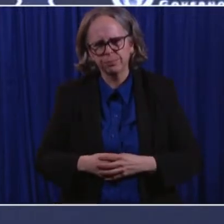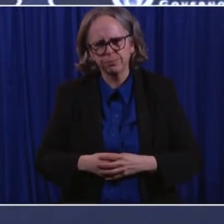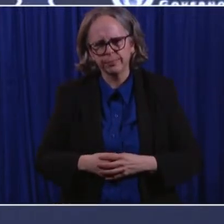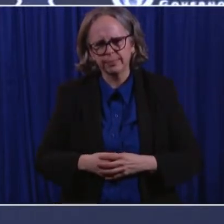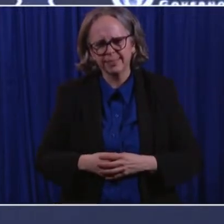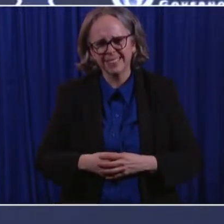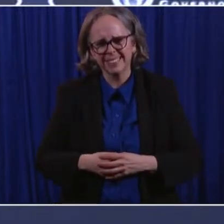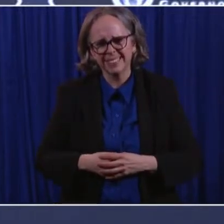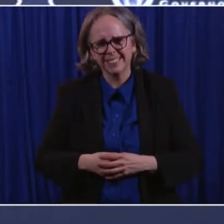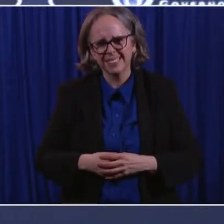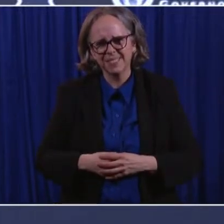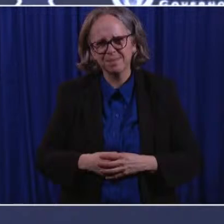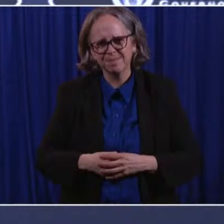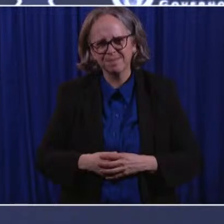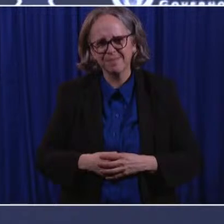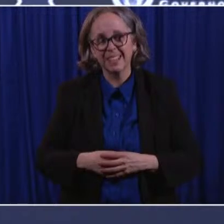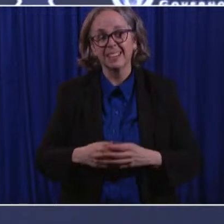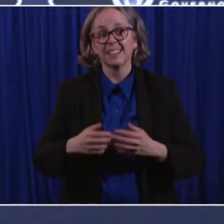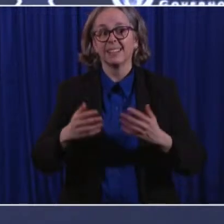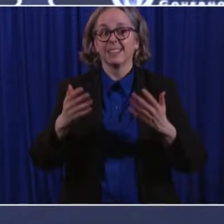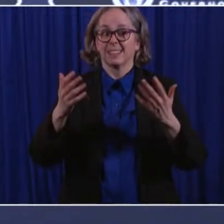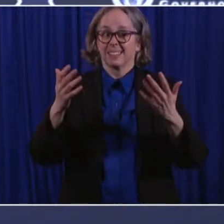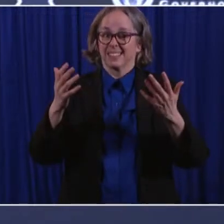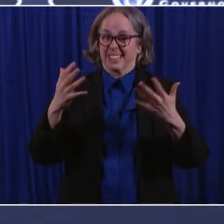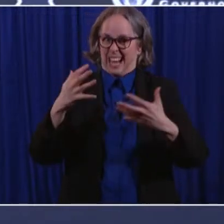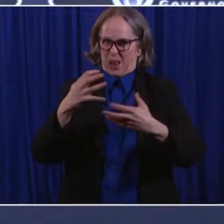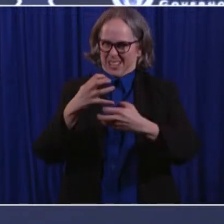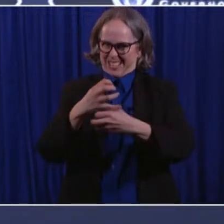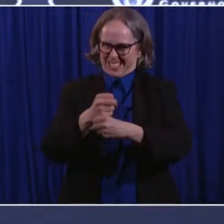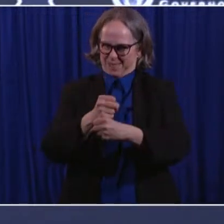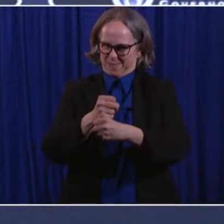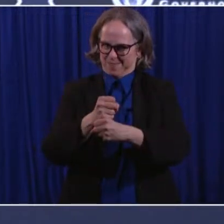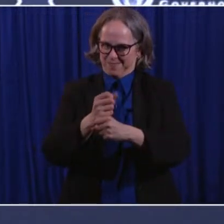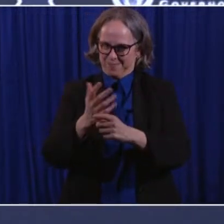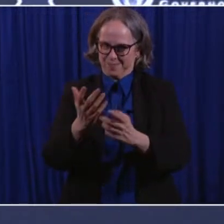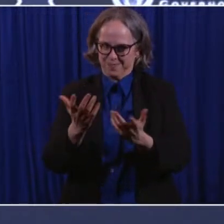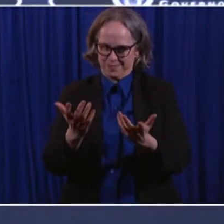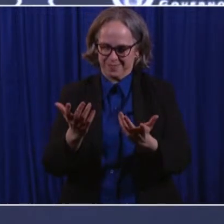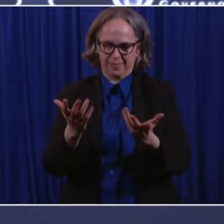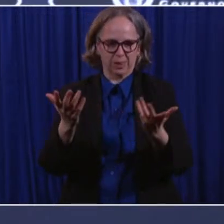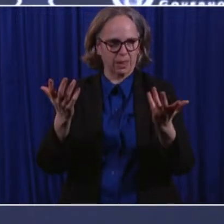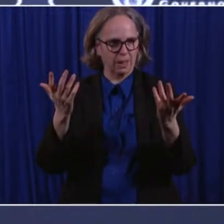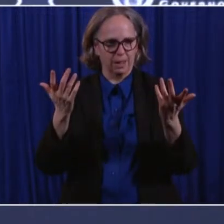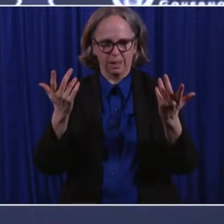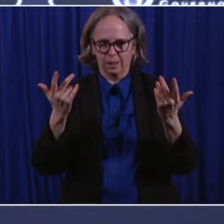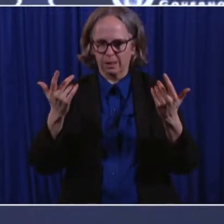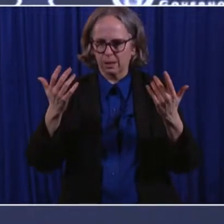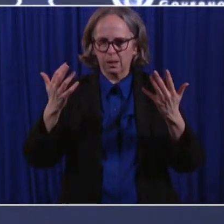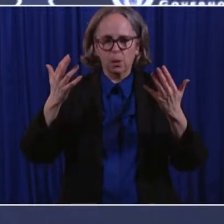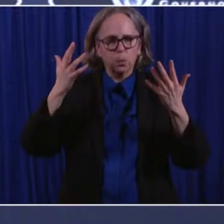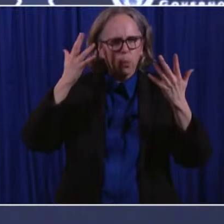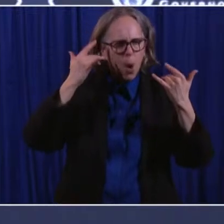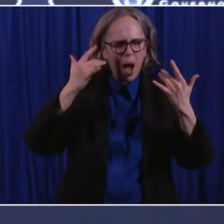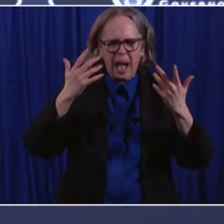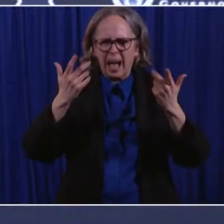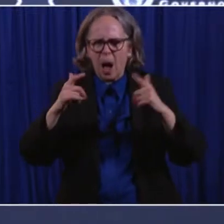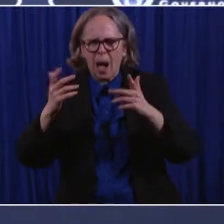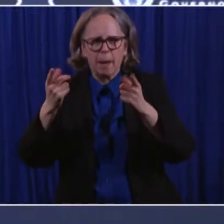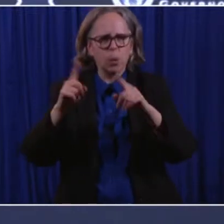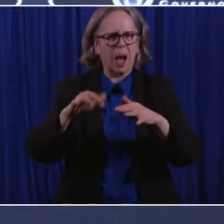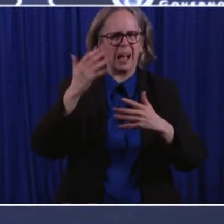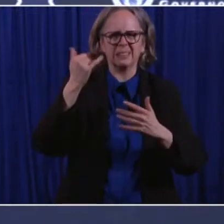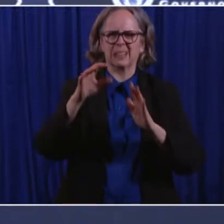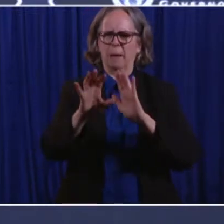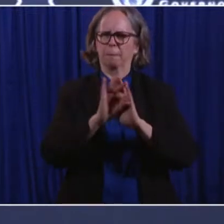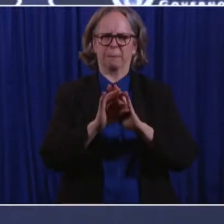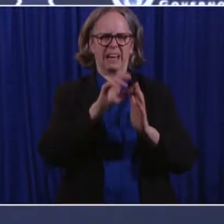Again, a little recap about how we got here, why we made the decision to open up entirely on the 29th of